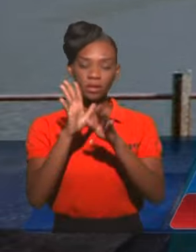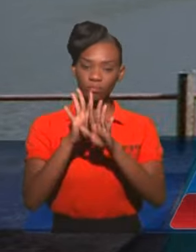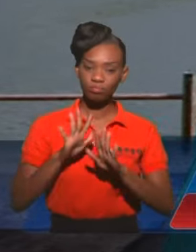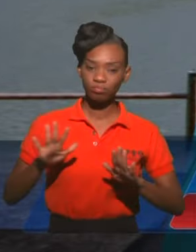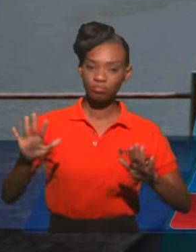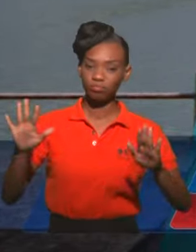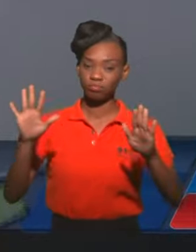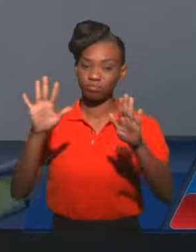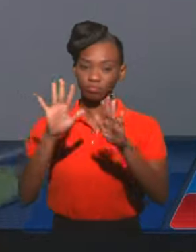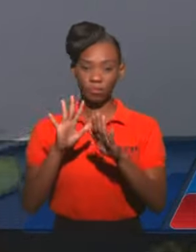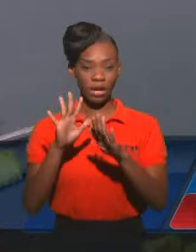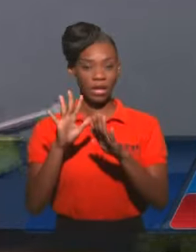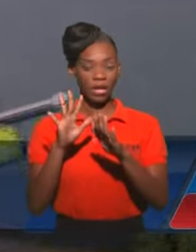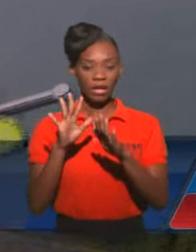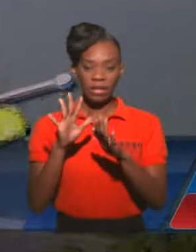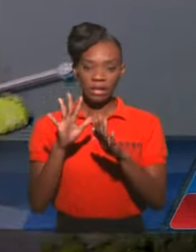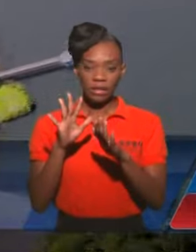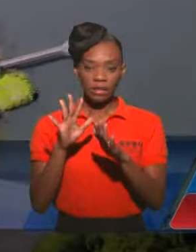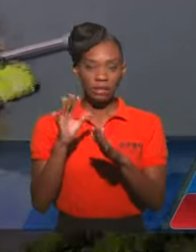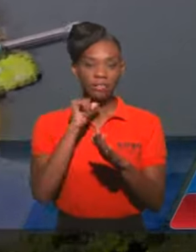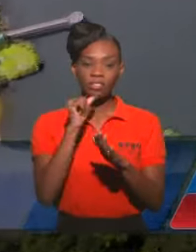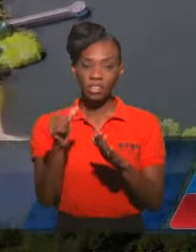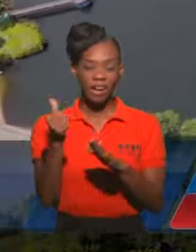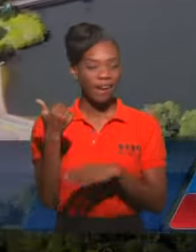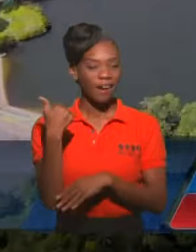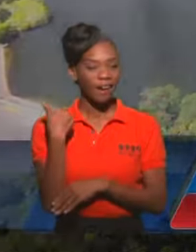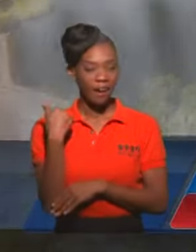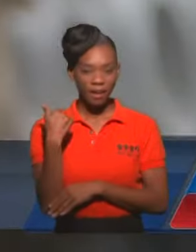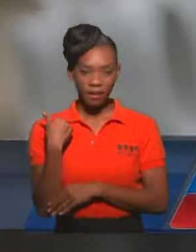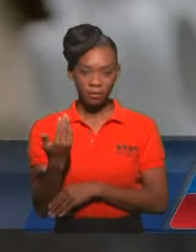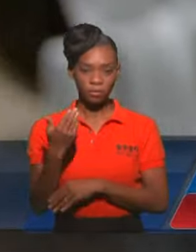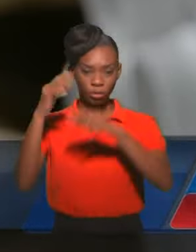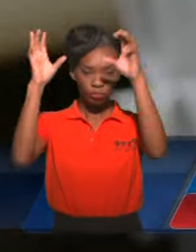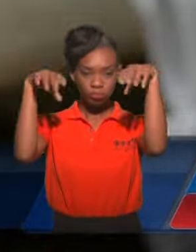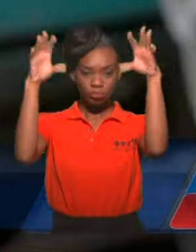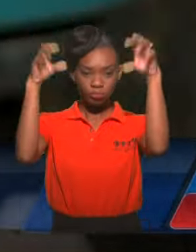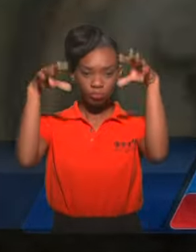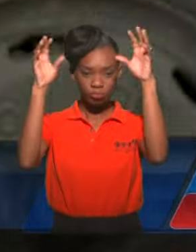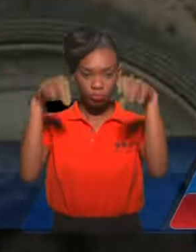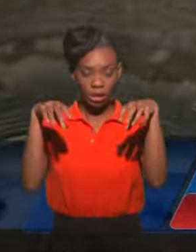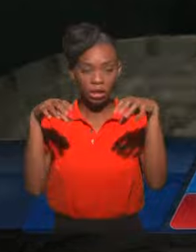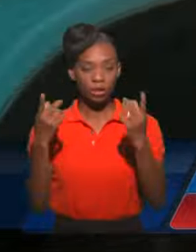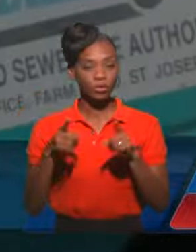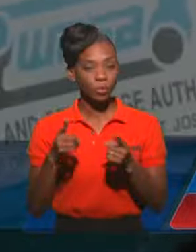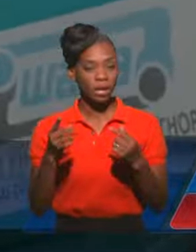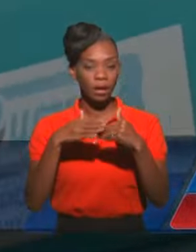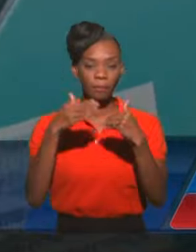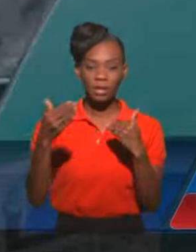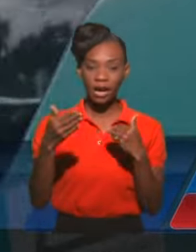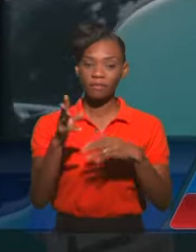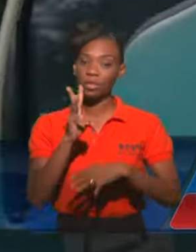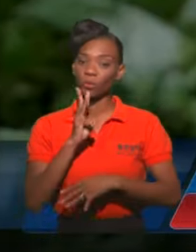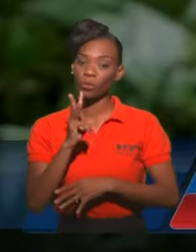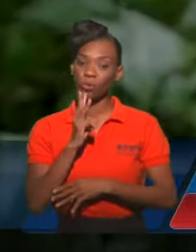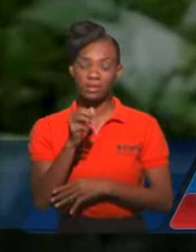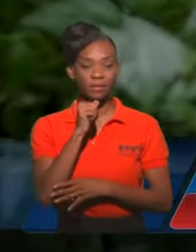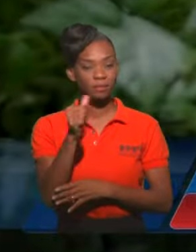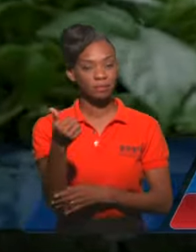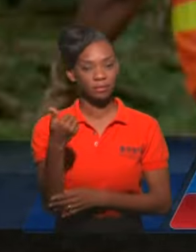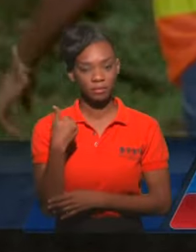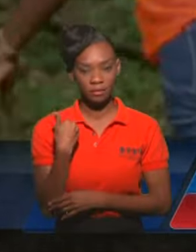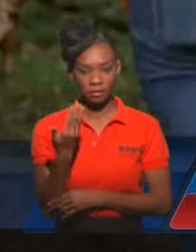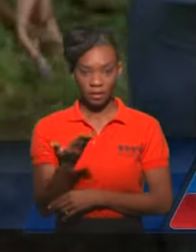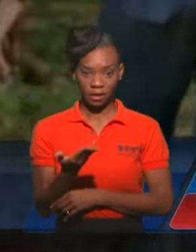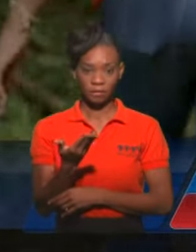negatively affected by lower than usual rainfall, which has impacted water levels. Trinidad and Tobago's overall water production is in deficit